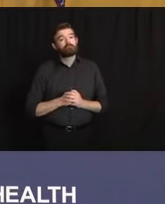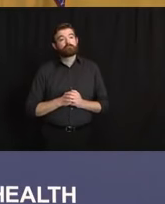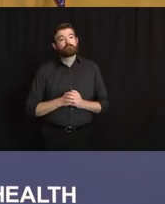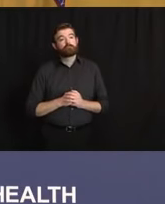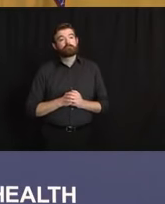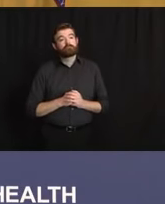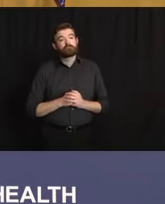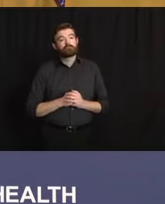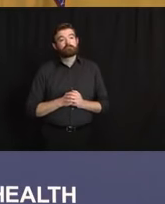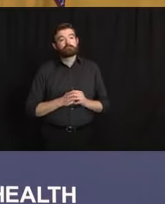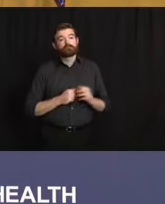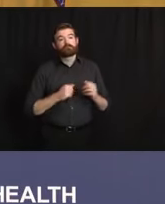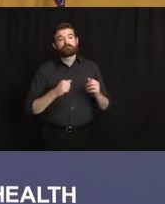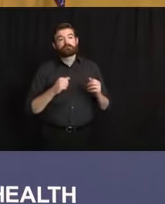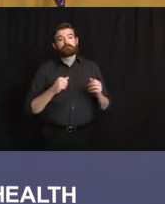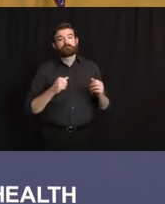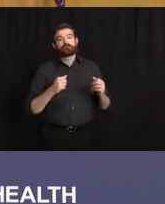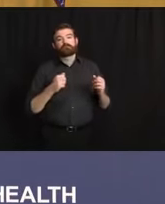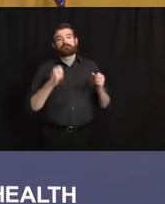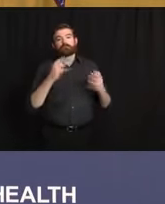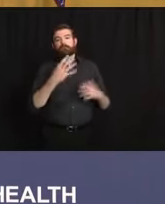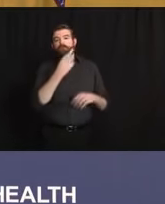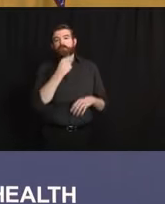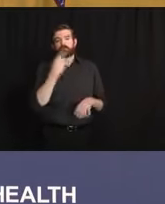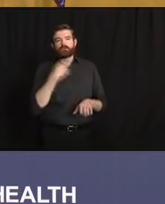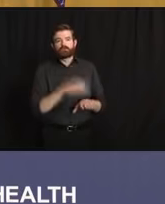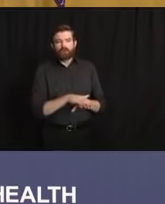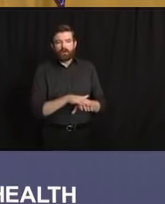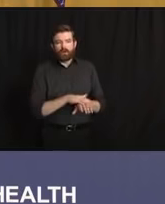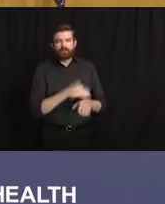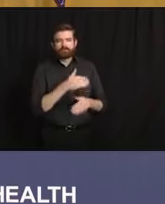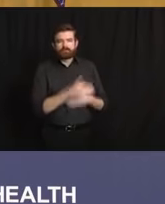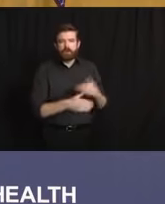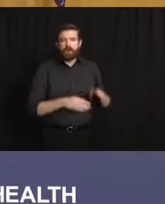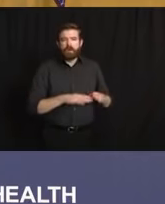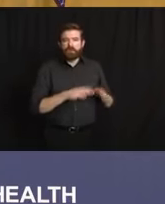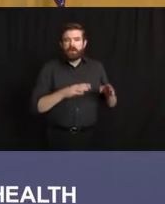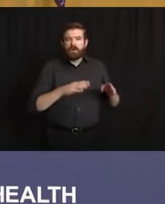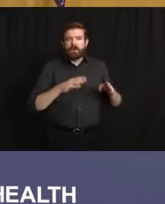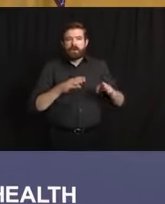can't afford entire outdoor tents, fans, or outdoor climate control. Okay.